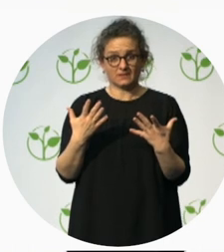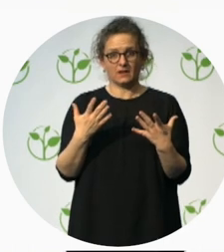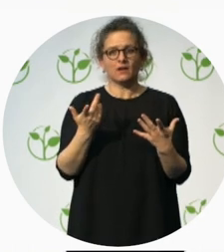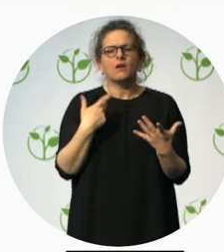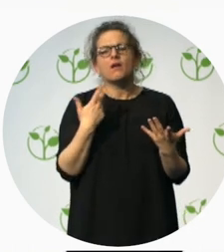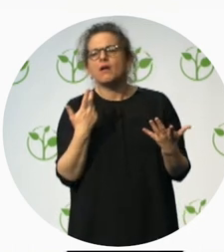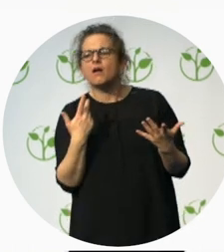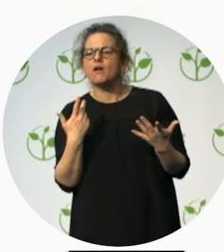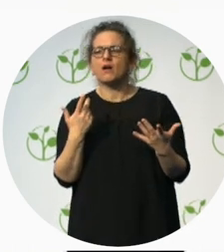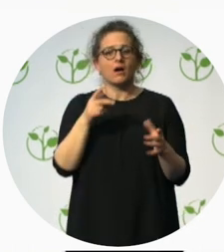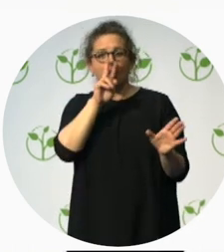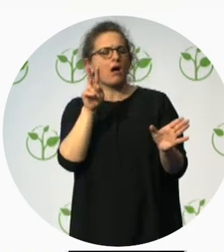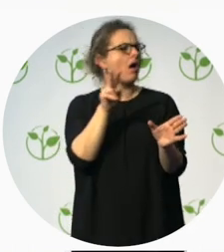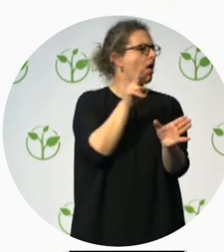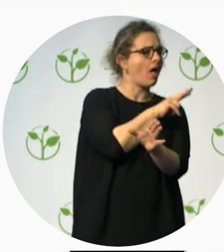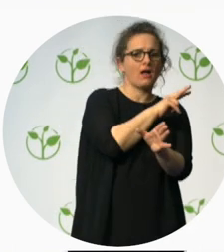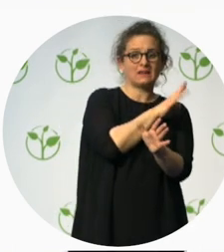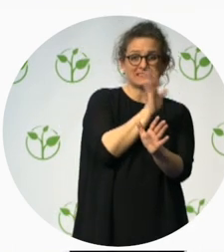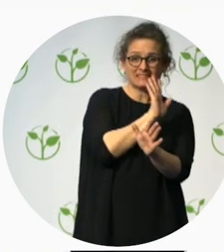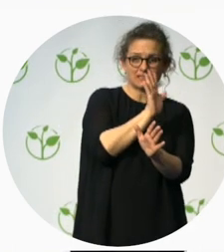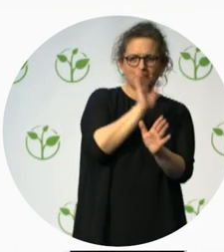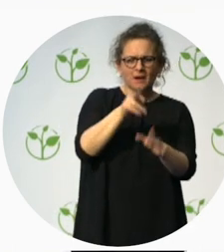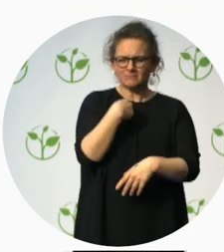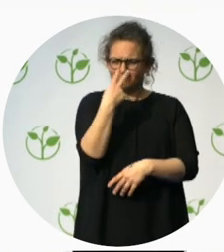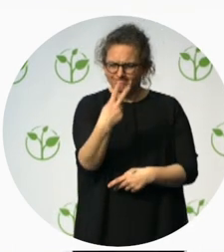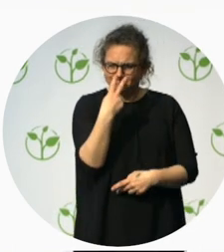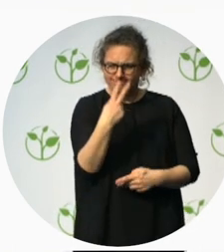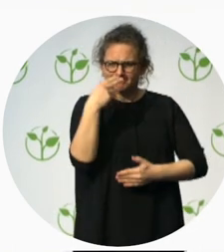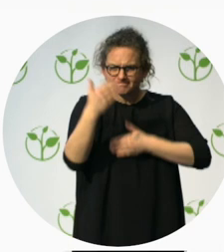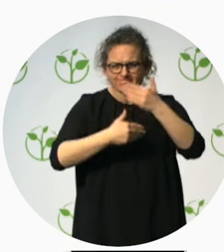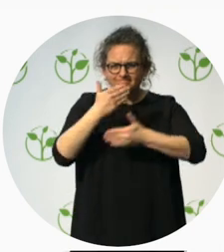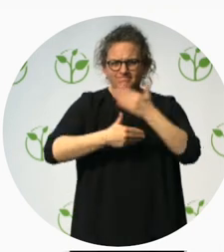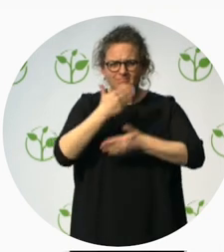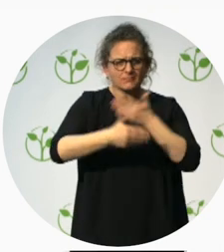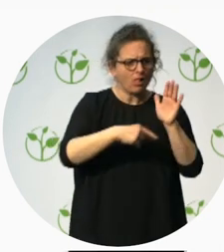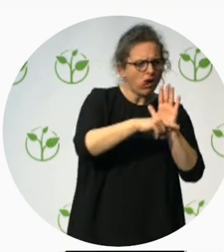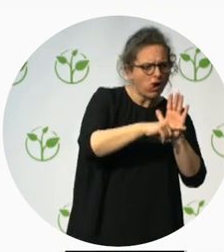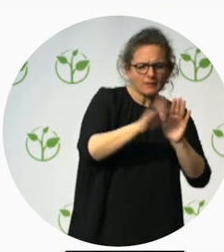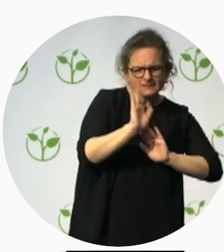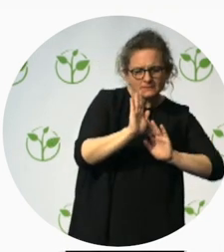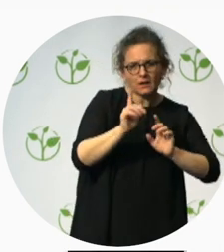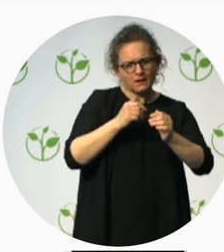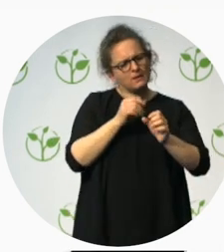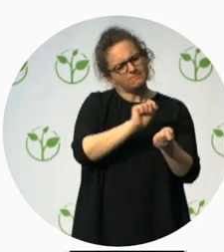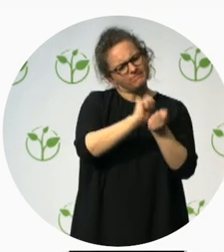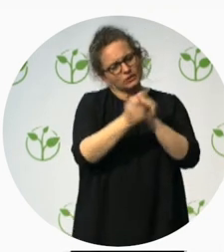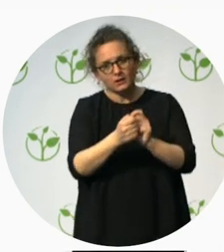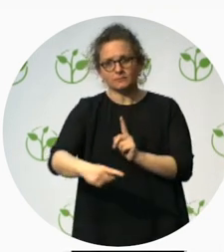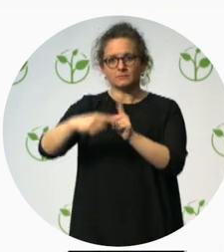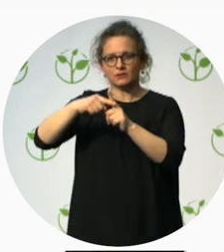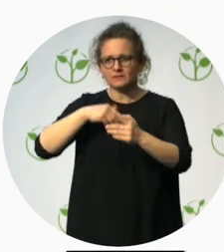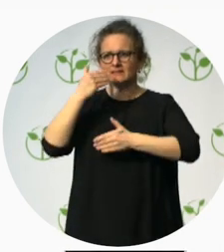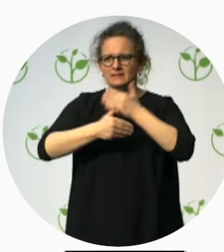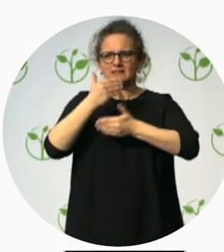status. Congratulations to all the winners of the Zero Project Awards. With your work, you have